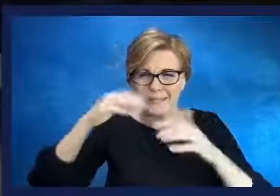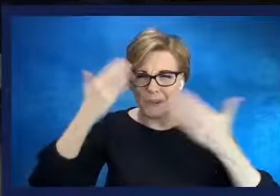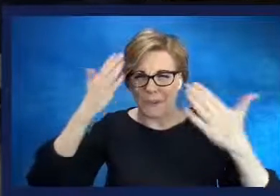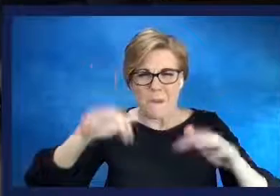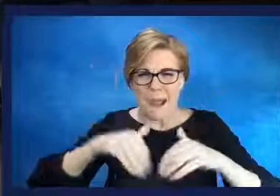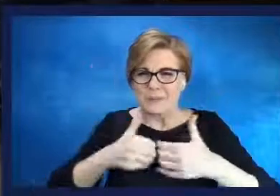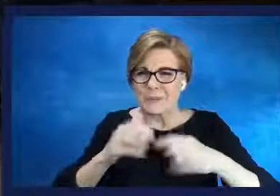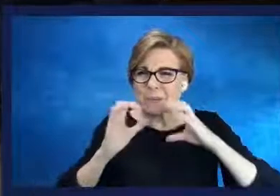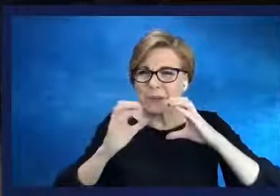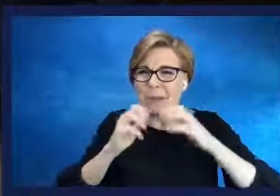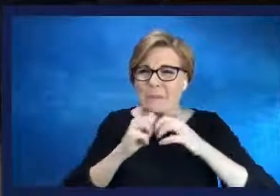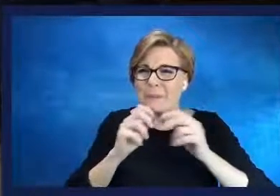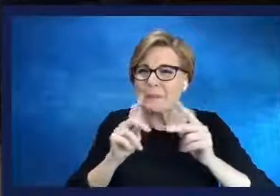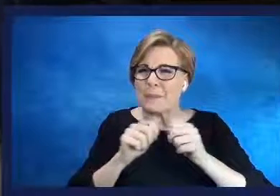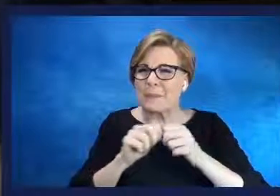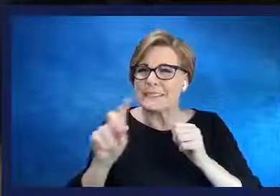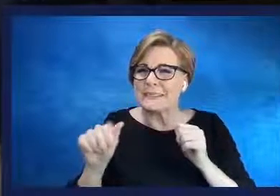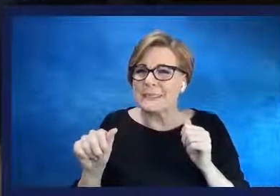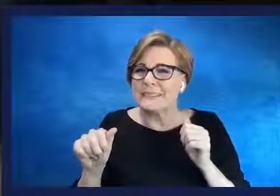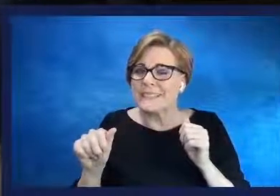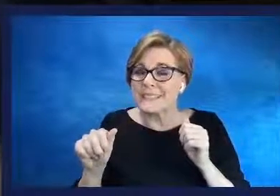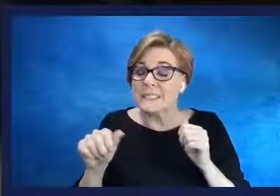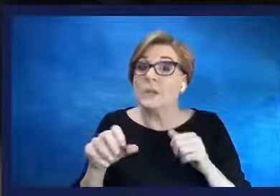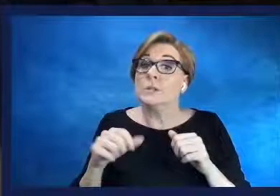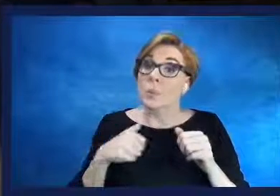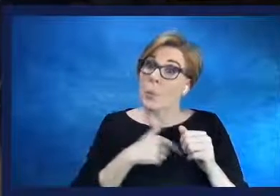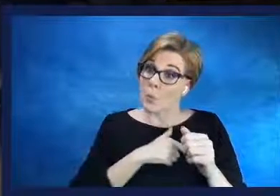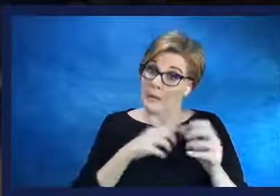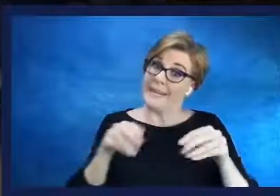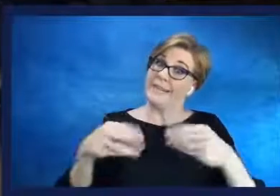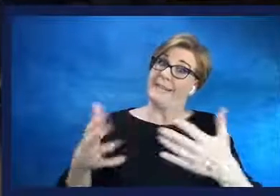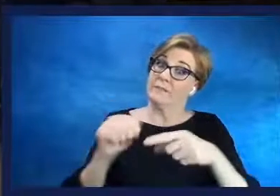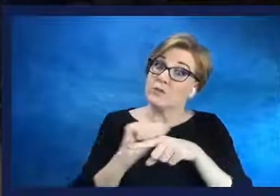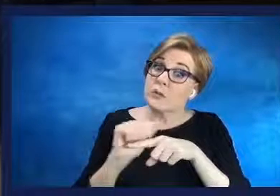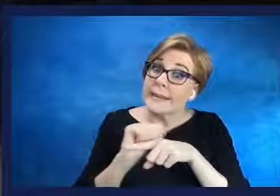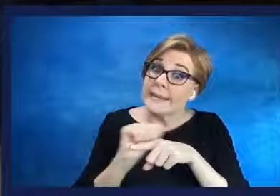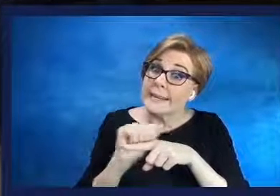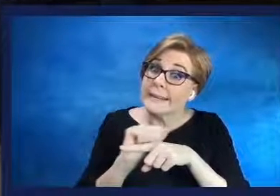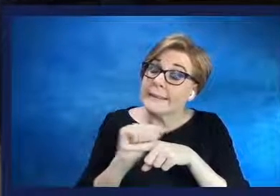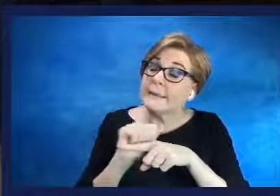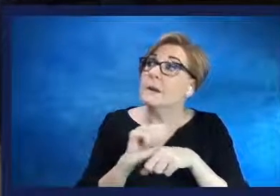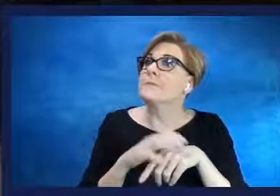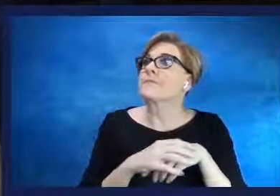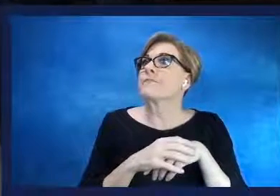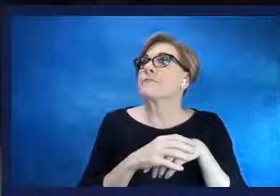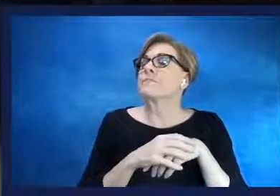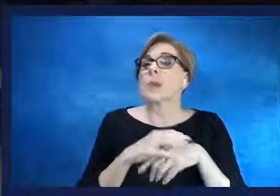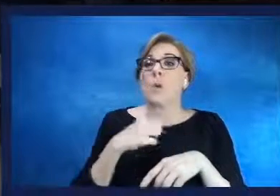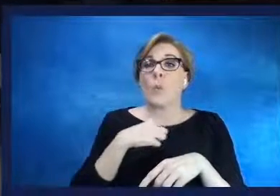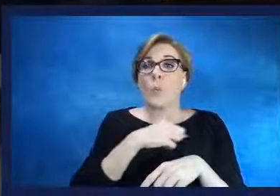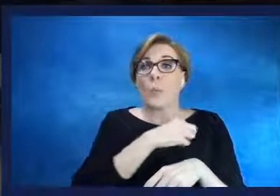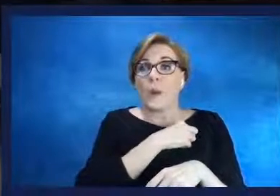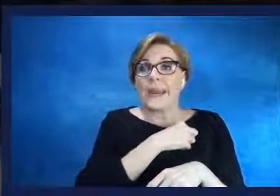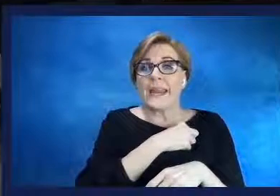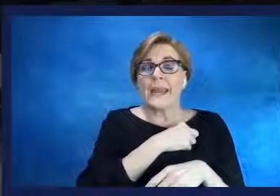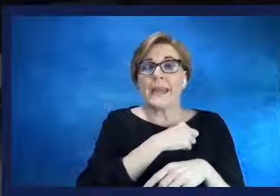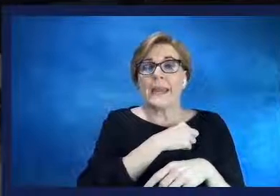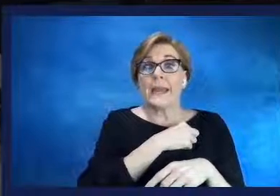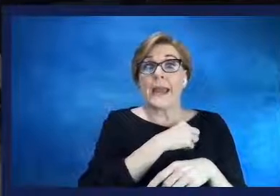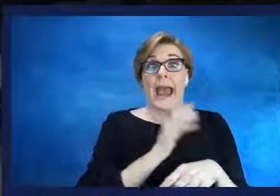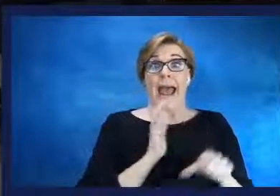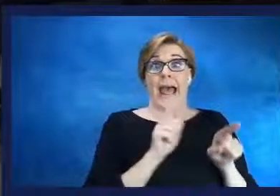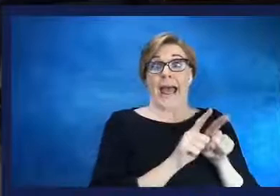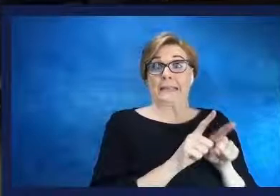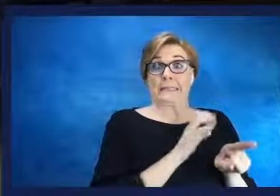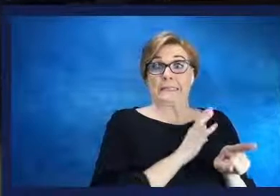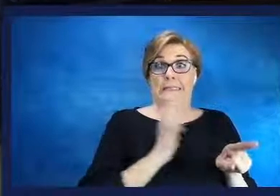We provide that assistive expertise that we have on staff that we built out, and provide that